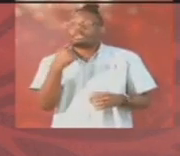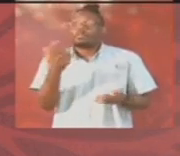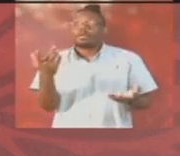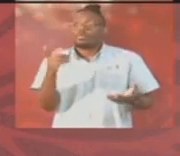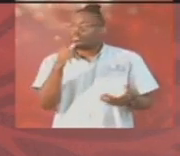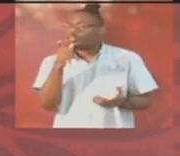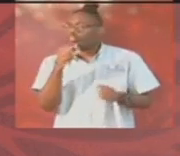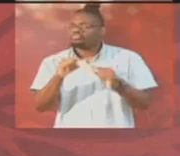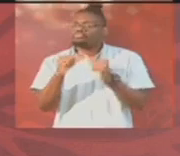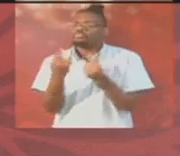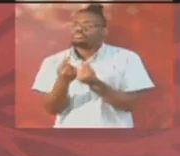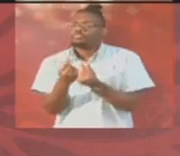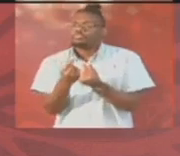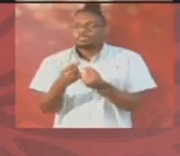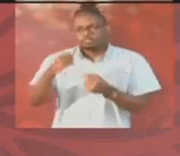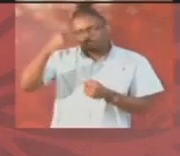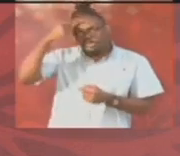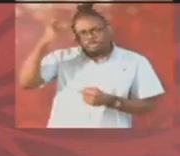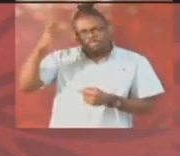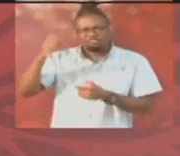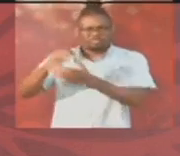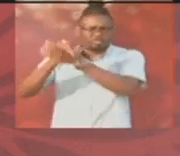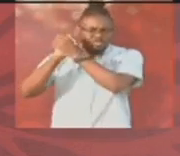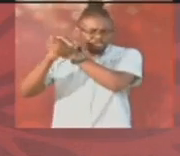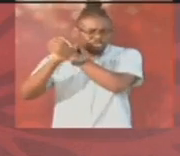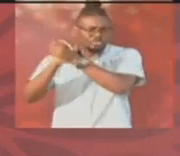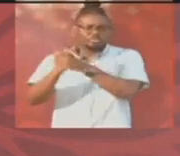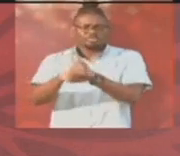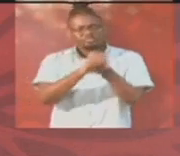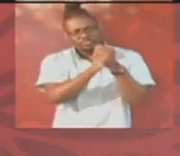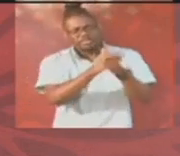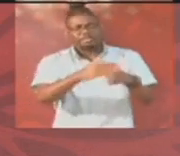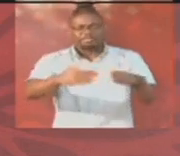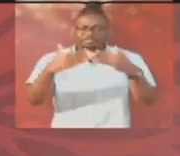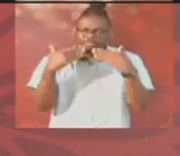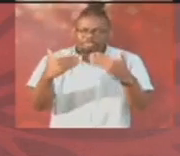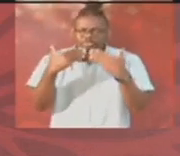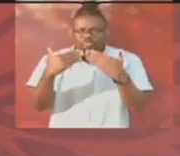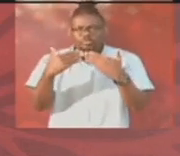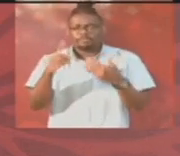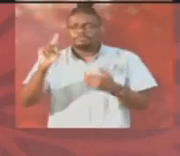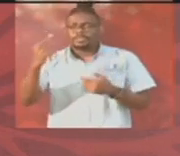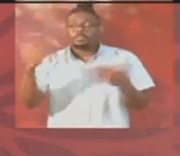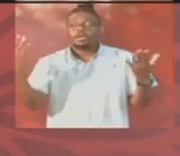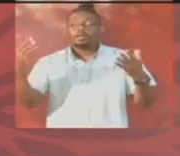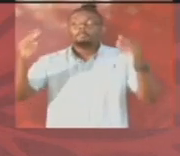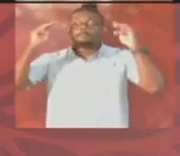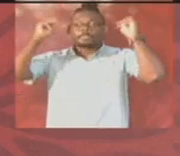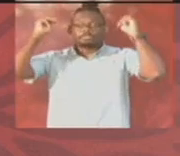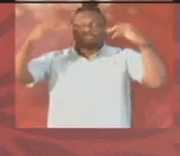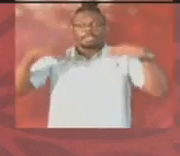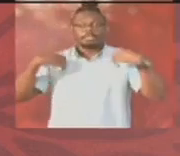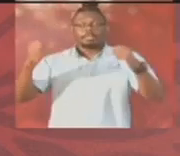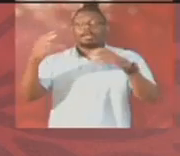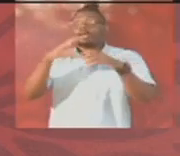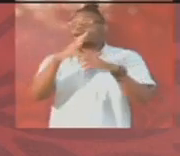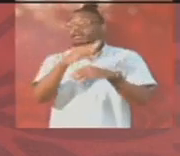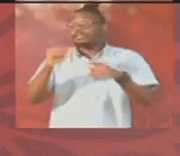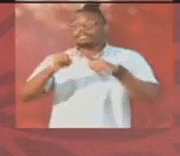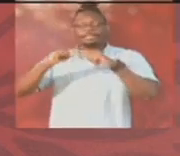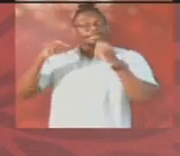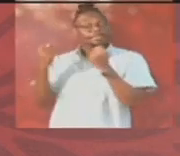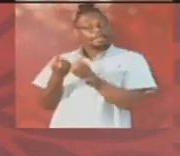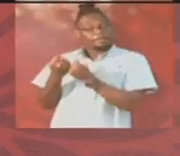of gratitude goes out to them. So firstly, I would like to thank the Honorable Minister of Health and his team at the Ministry for their continuous